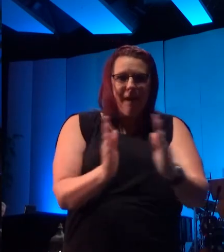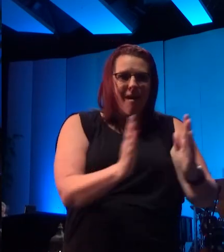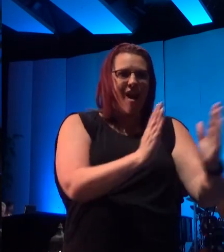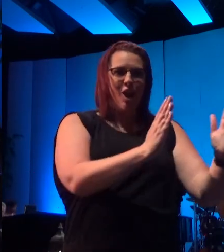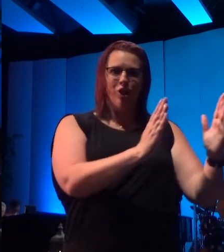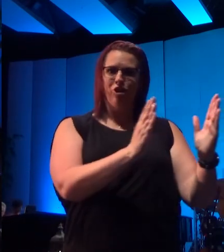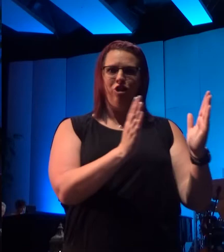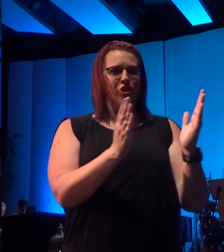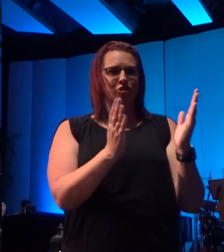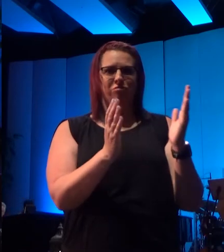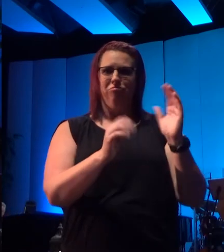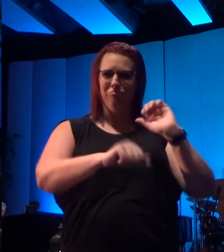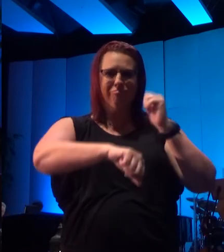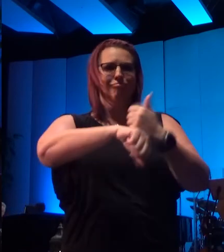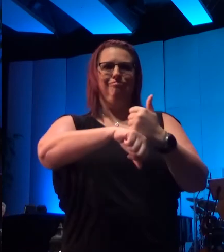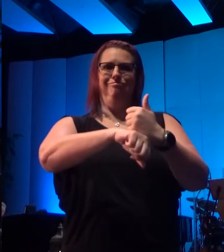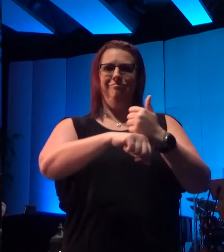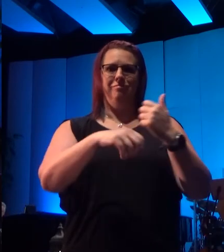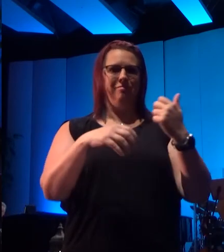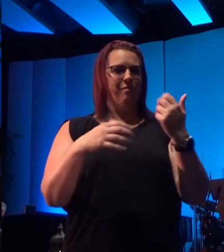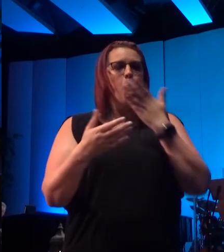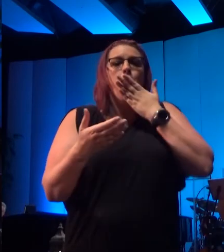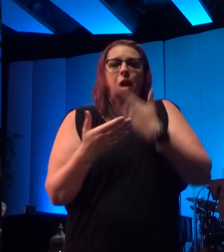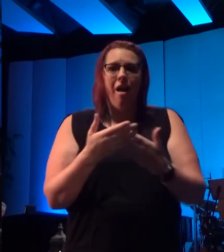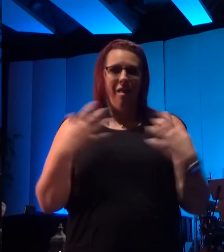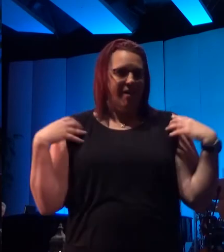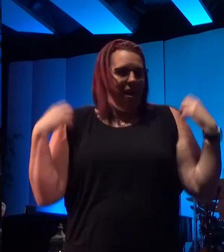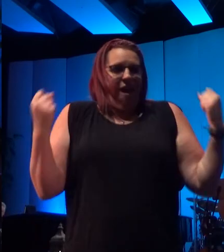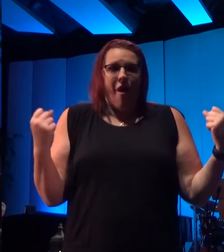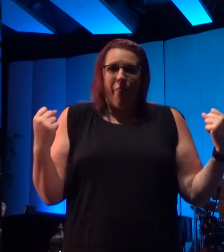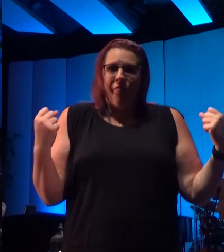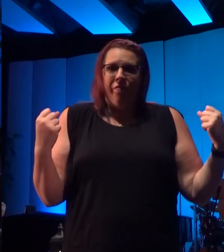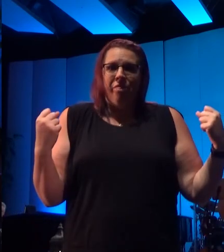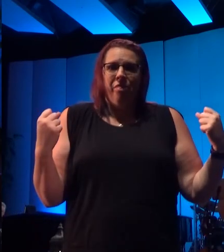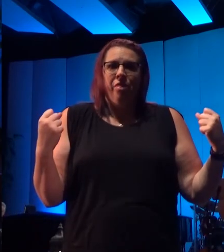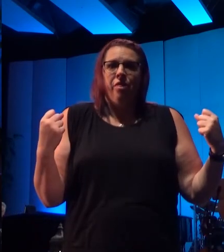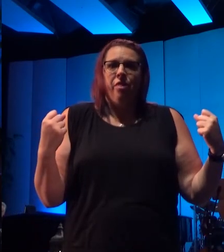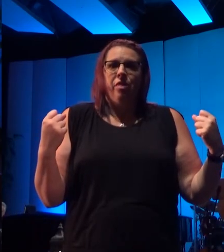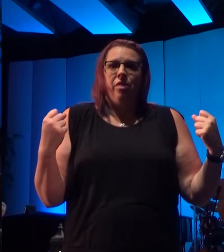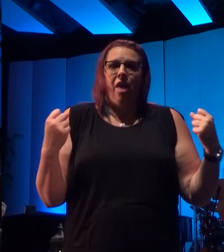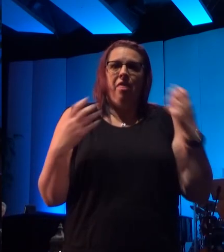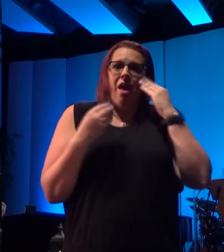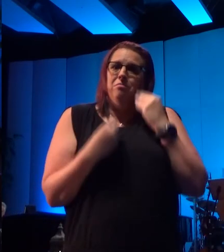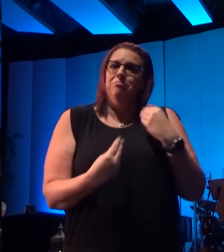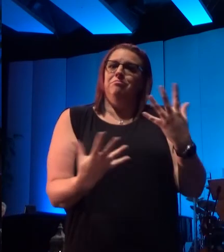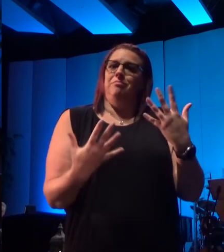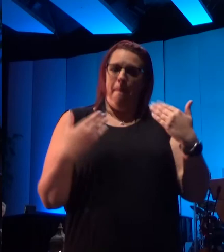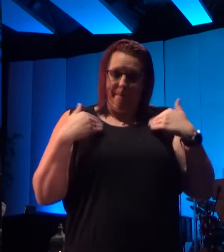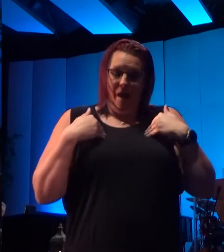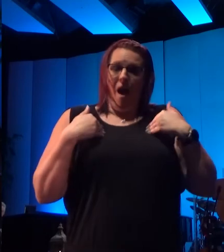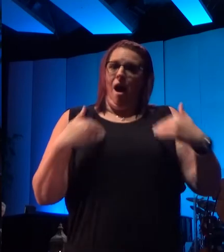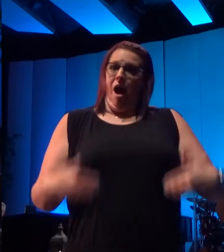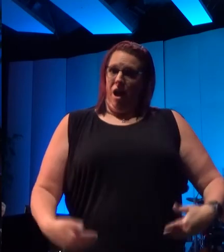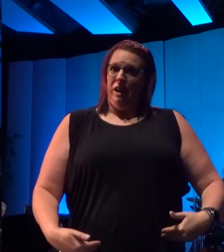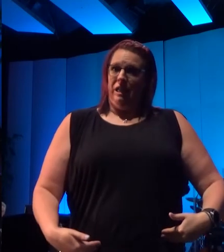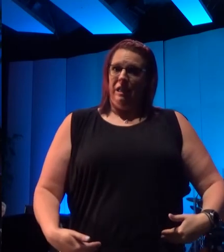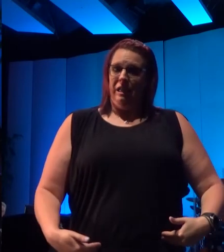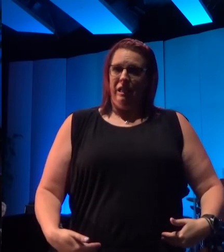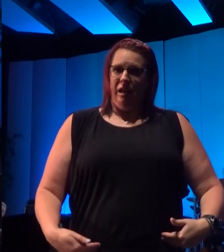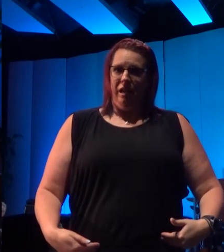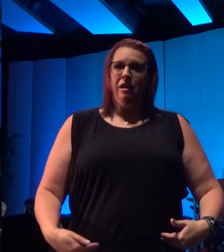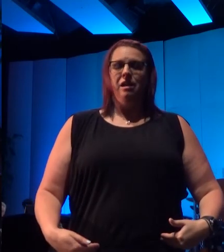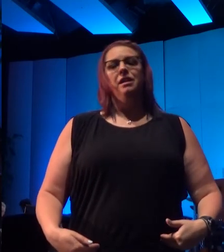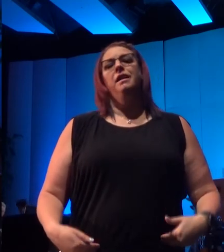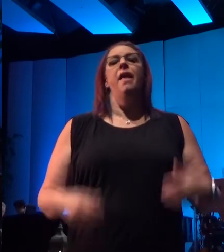wellness and health that informs the body temple. There is abundance